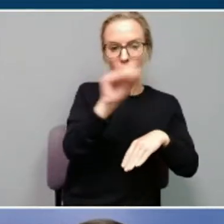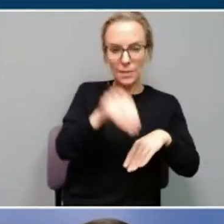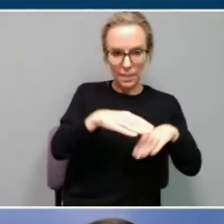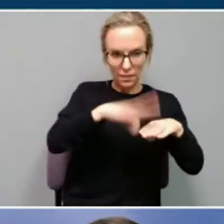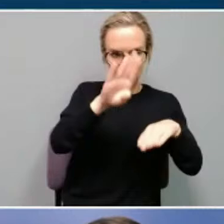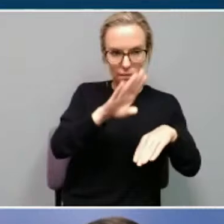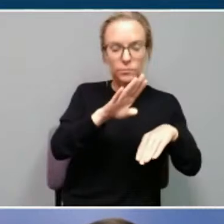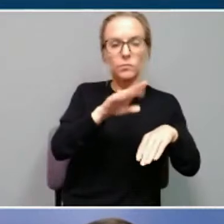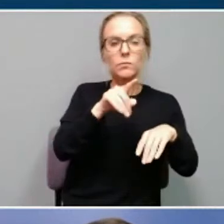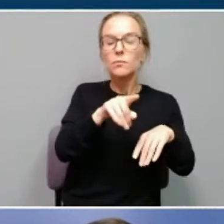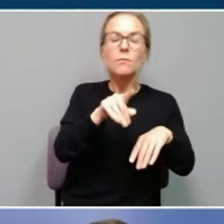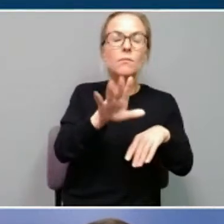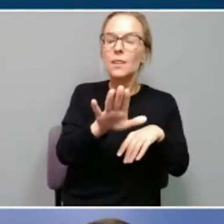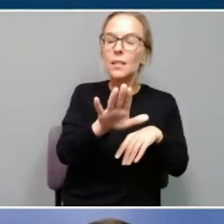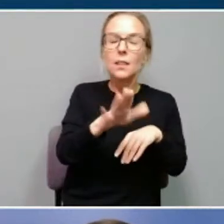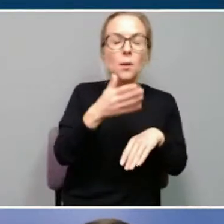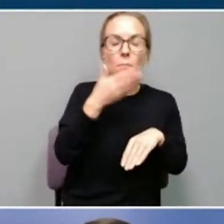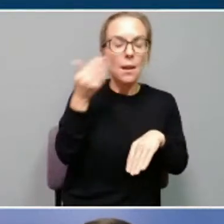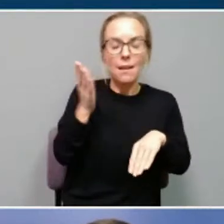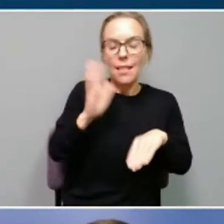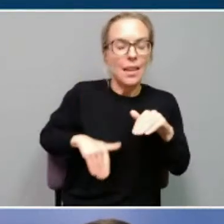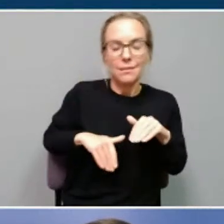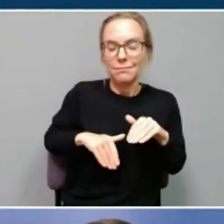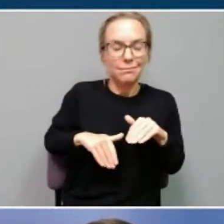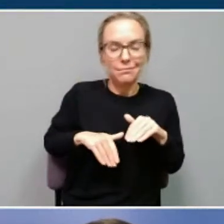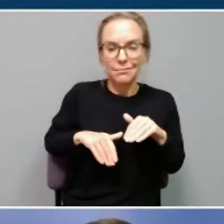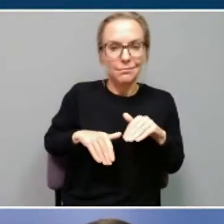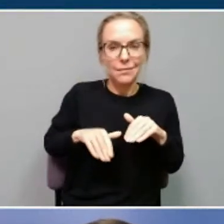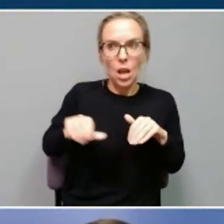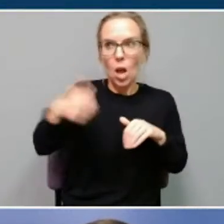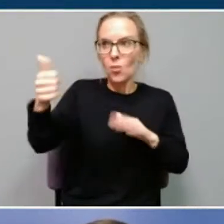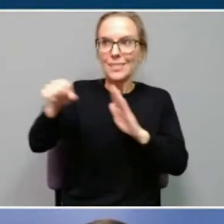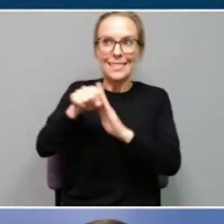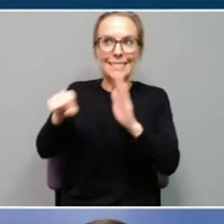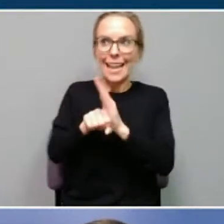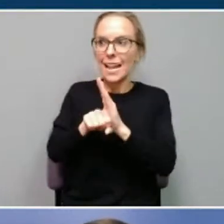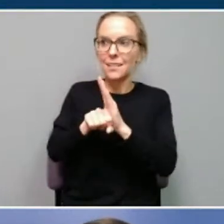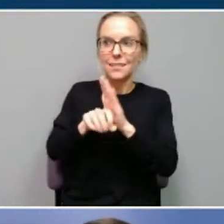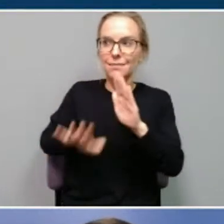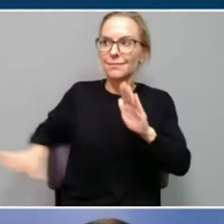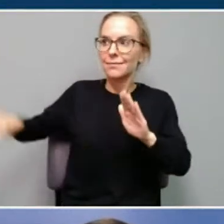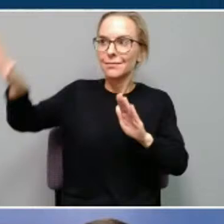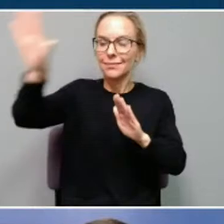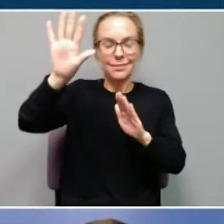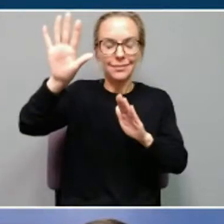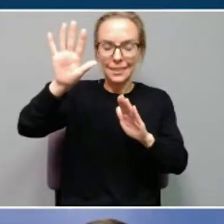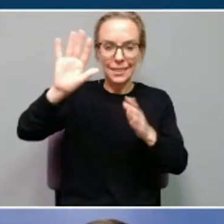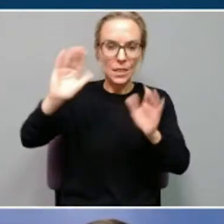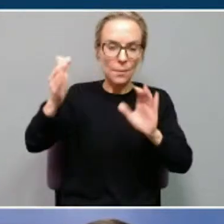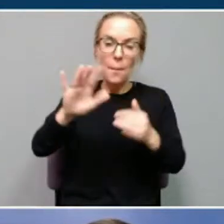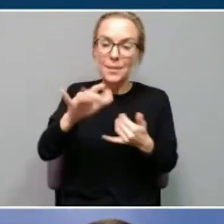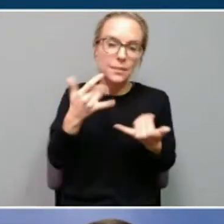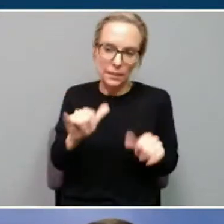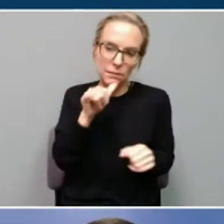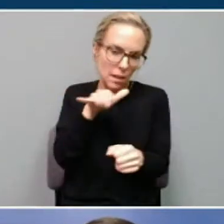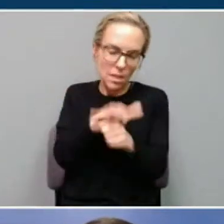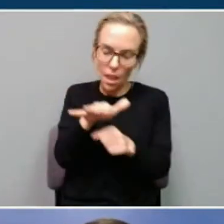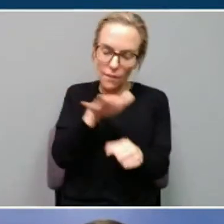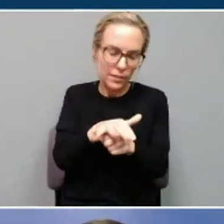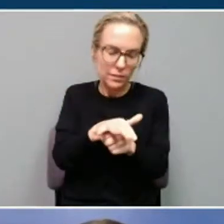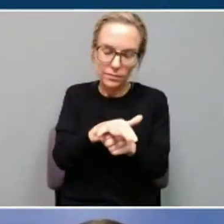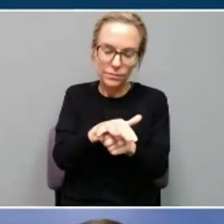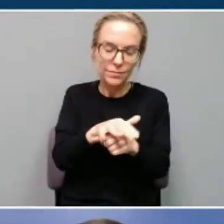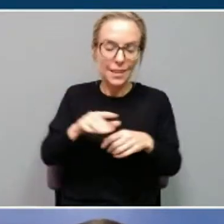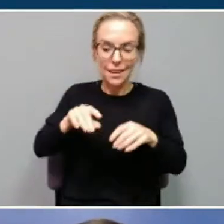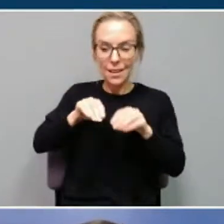mean, this is better than just about any other state with our makeup, but it ain't enough. You know, the virus doesn't